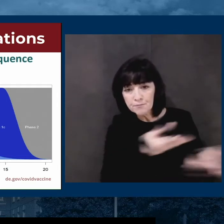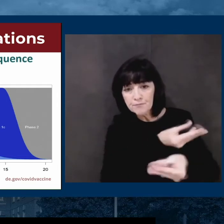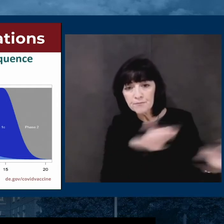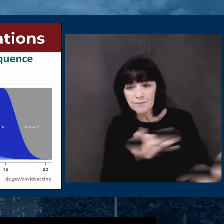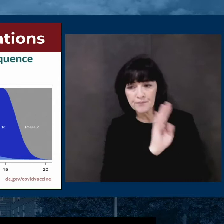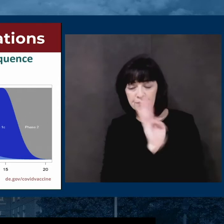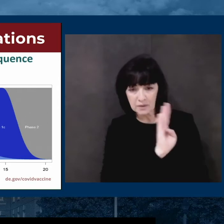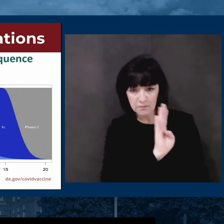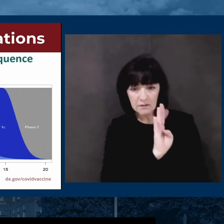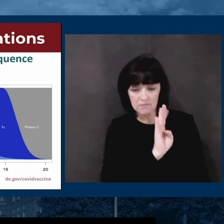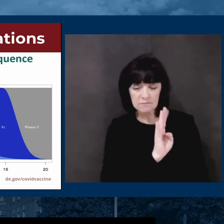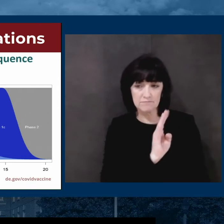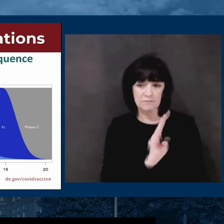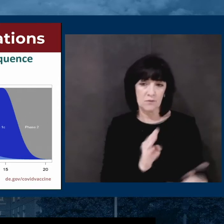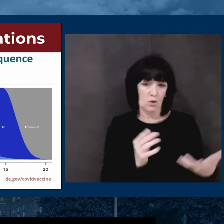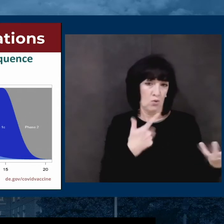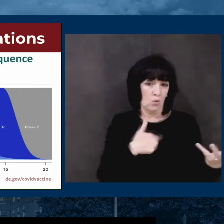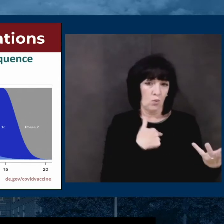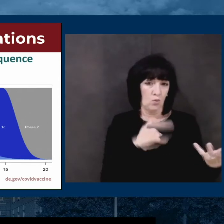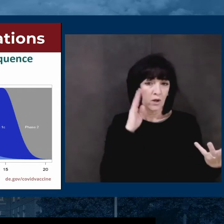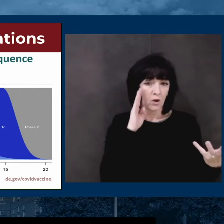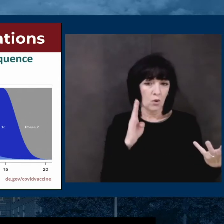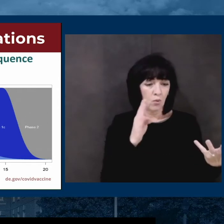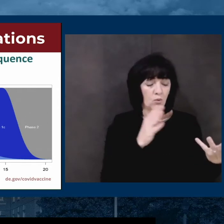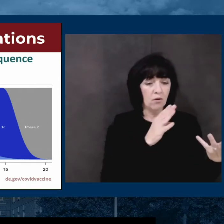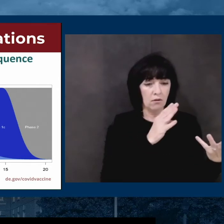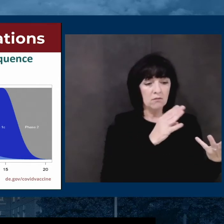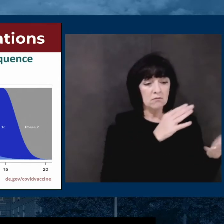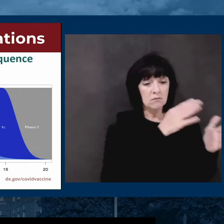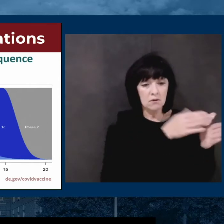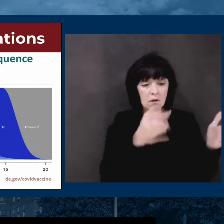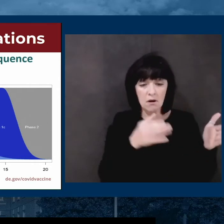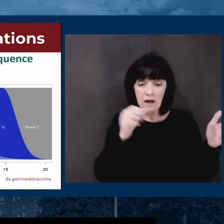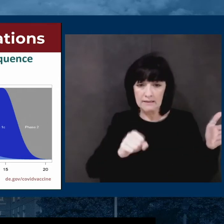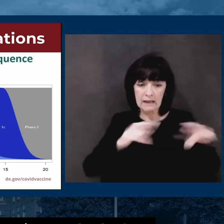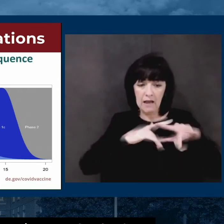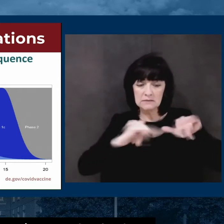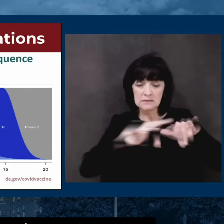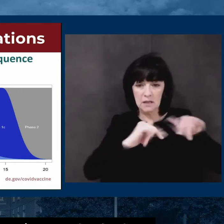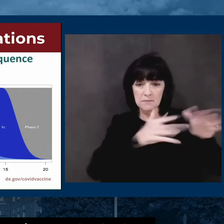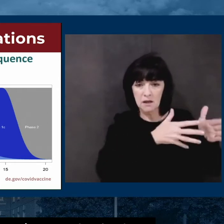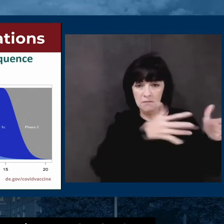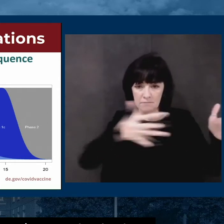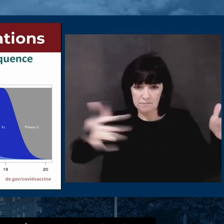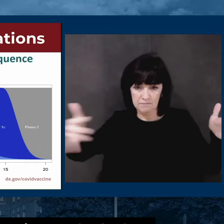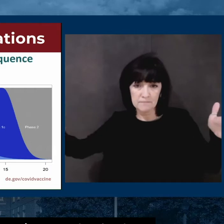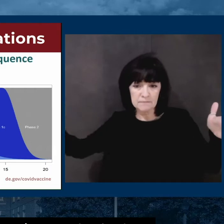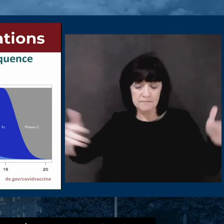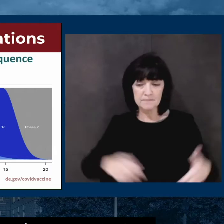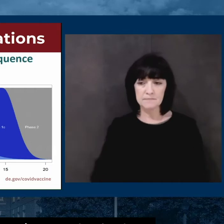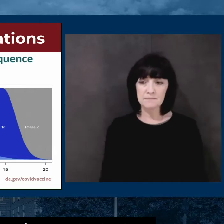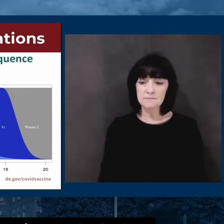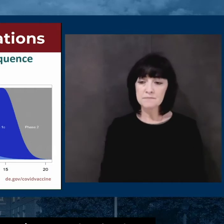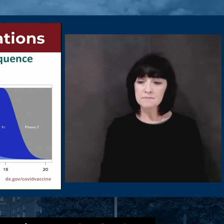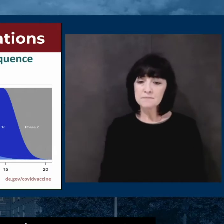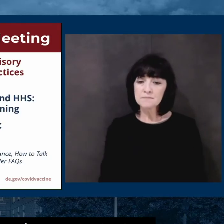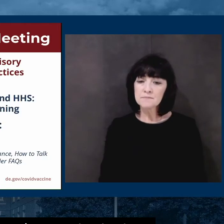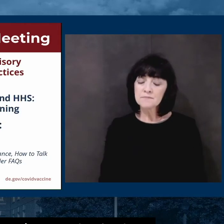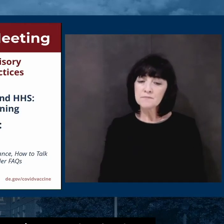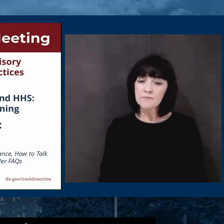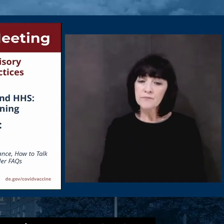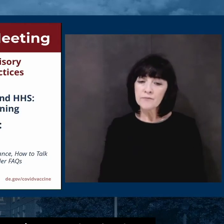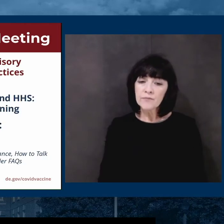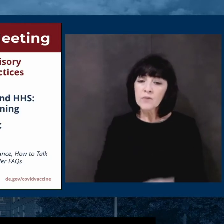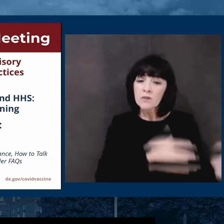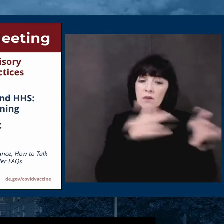1A first, and then move on to phase 1B, and then finish phase 1B, and then moving so forth and so forth. So next slide, we're going to talk